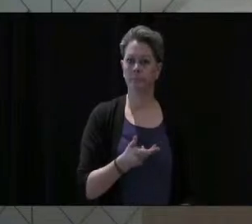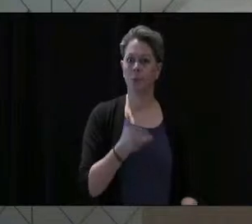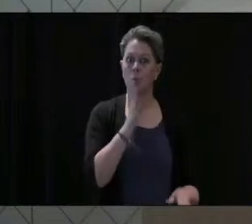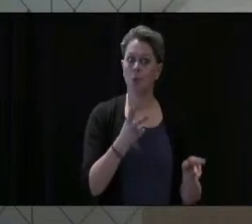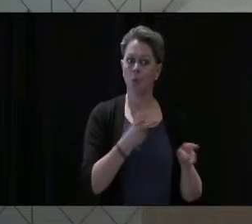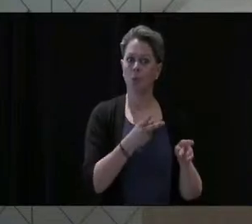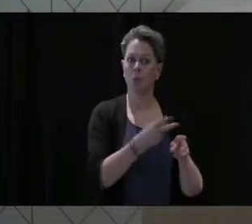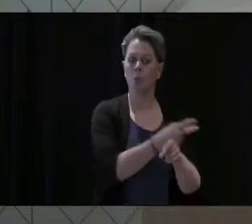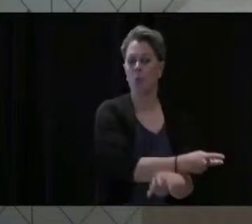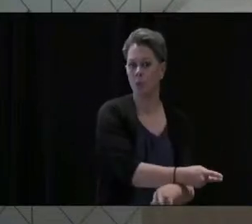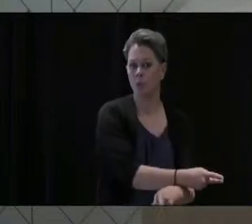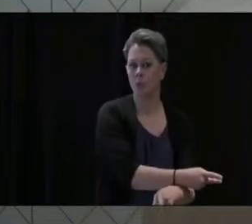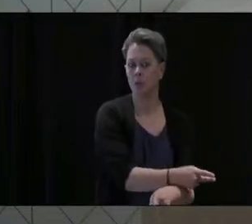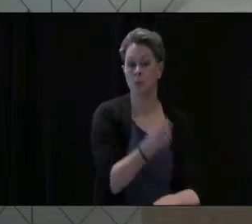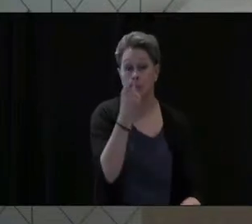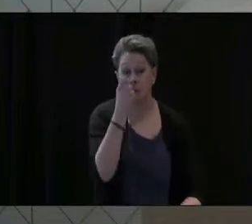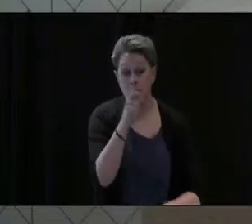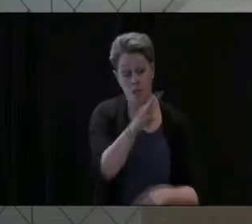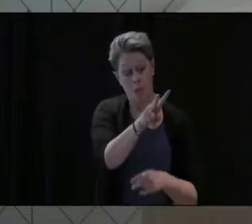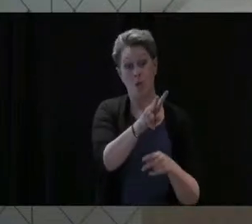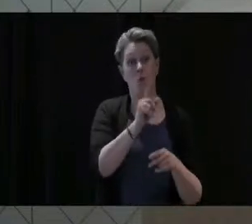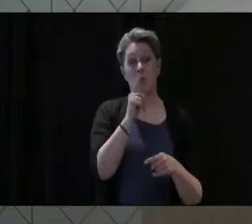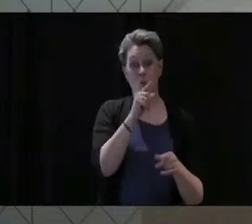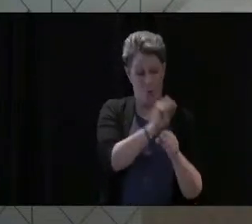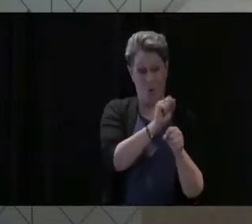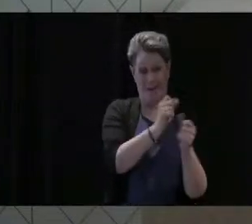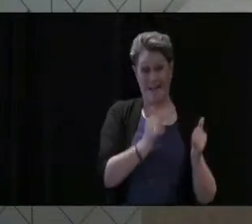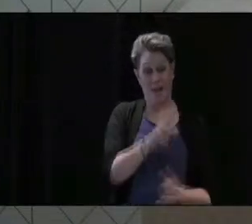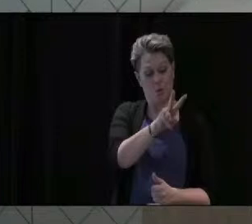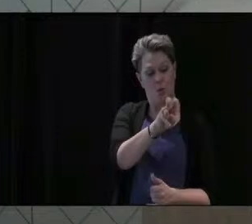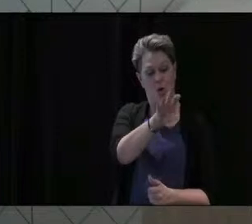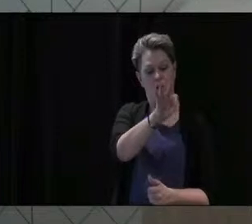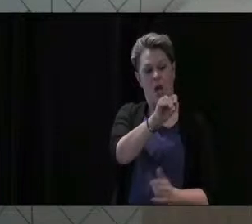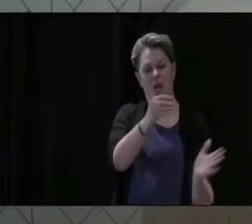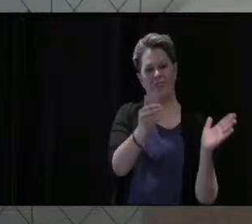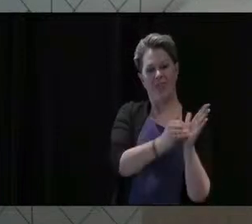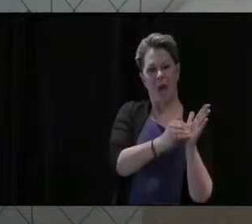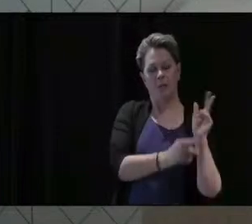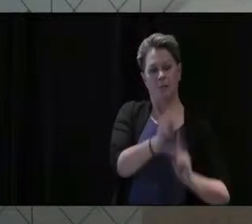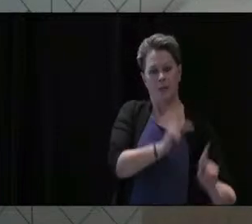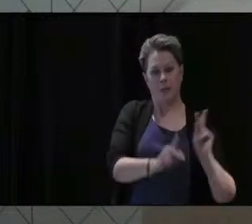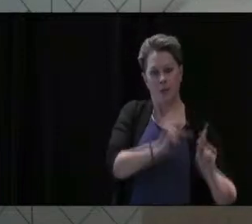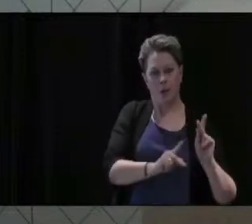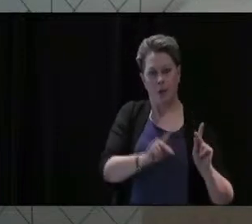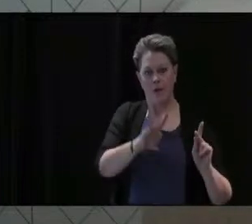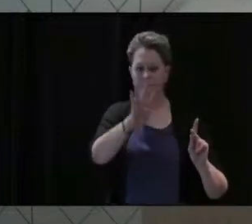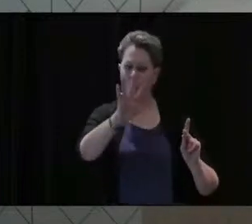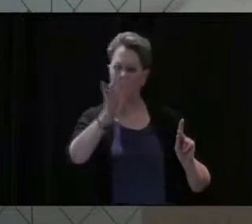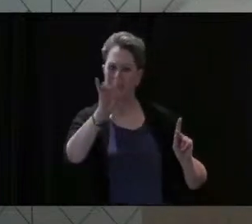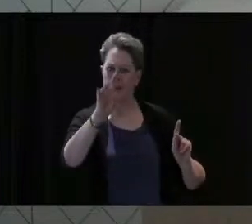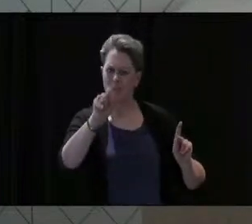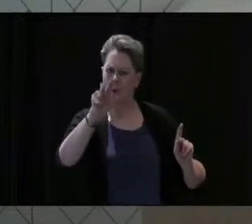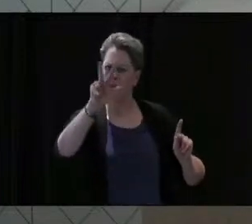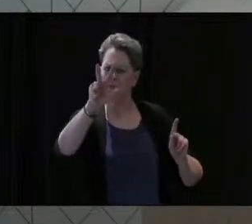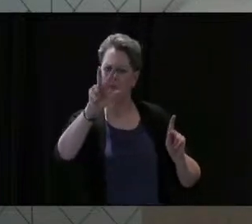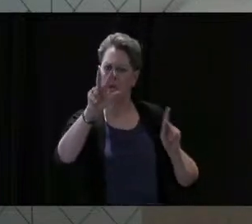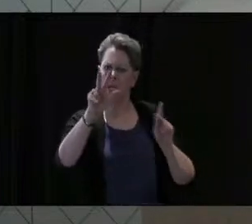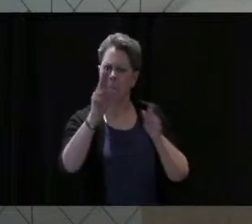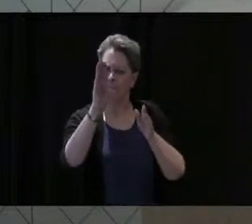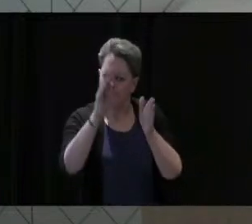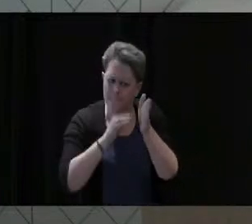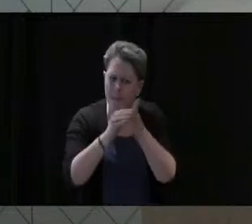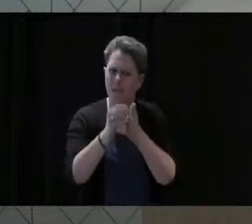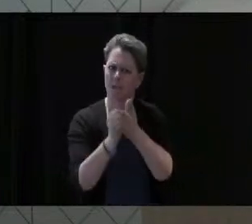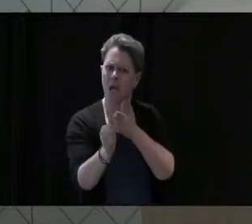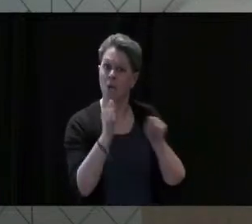have 290,000 working people. So that $47 billion in debt and liability sits on